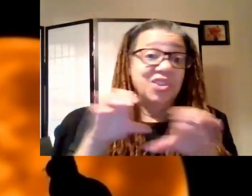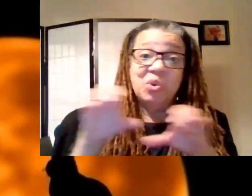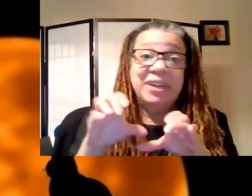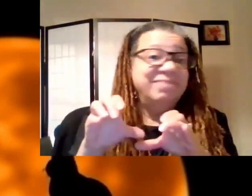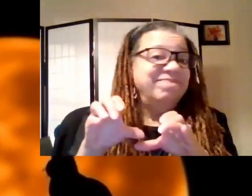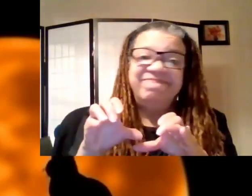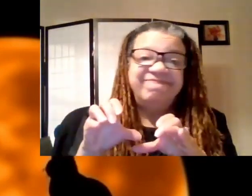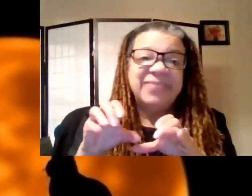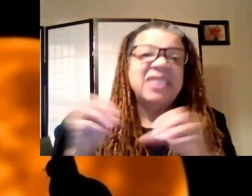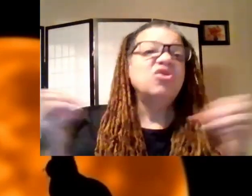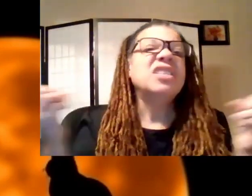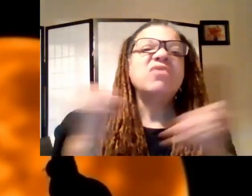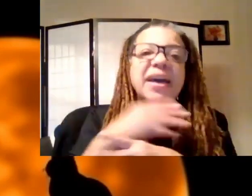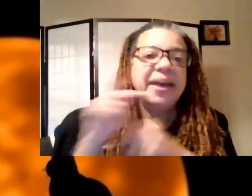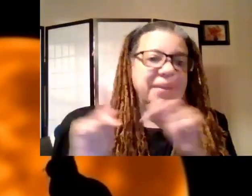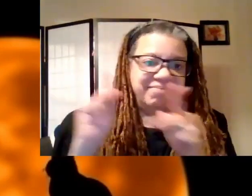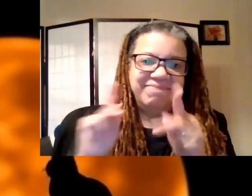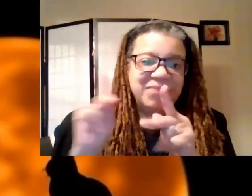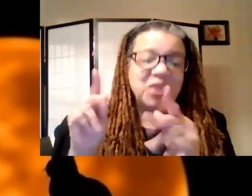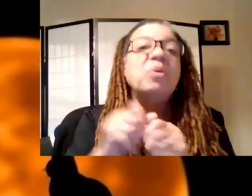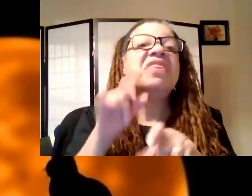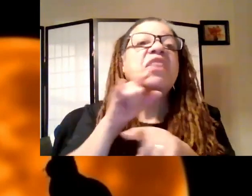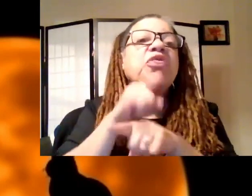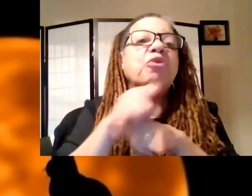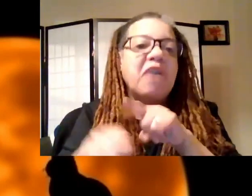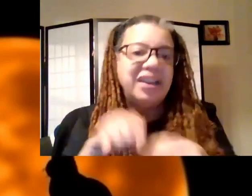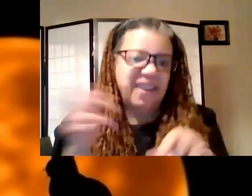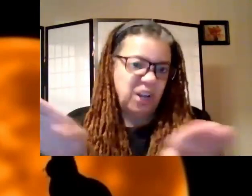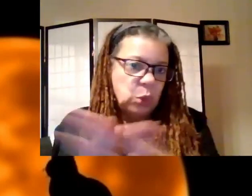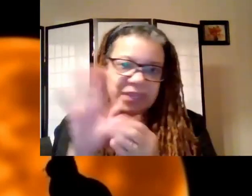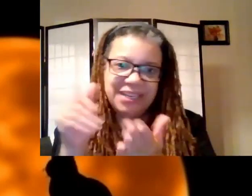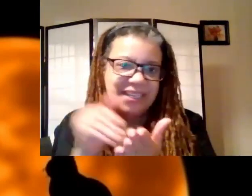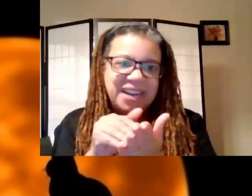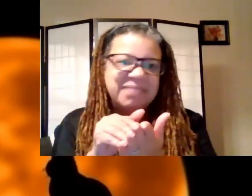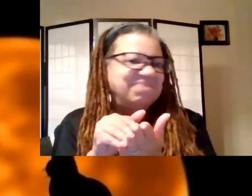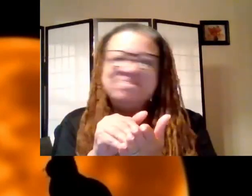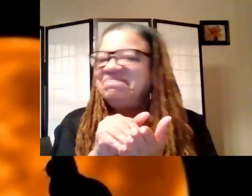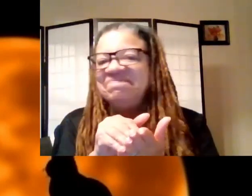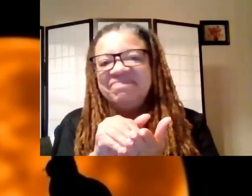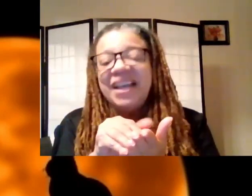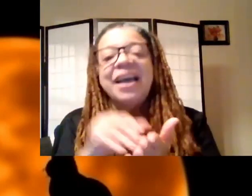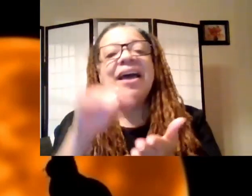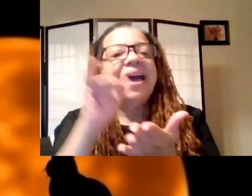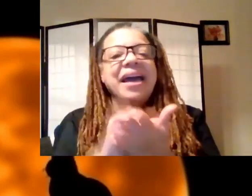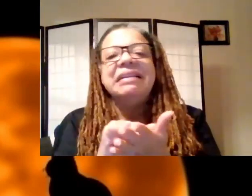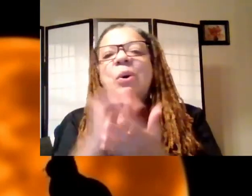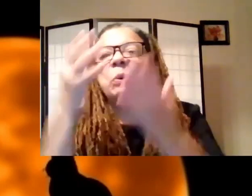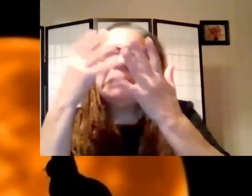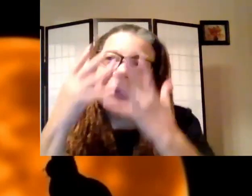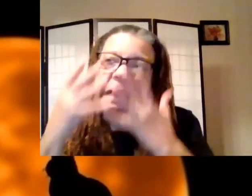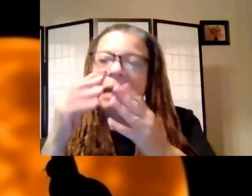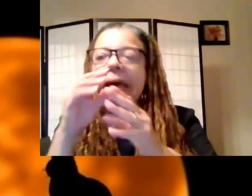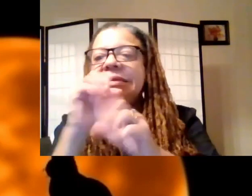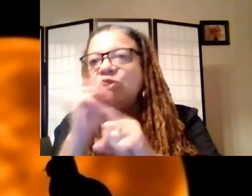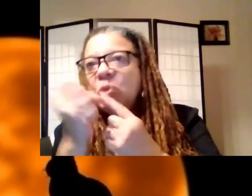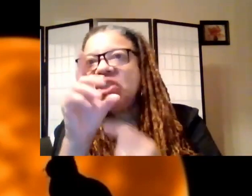know, they're using scare tactics with the threat of closing the dialysis centers and they're portraying a doomsday scenario. Mhm. So